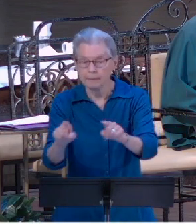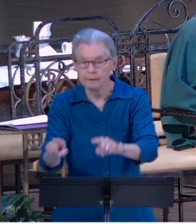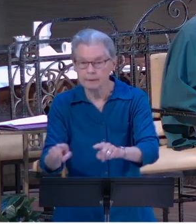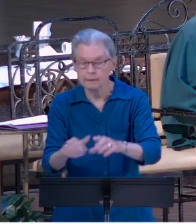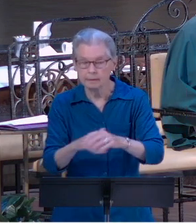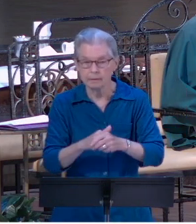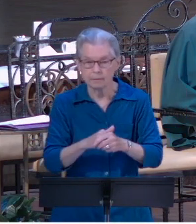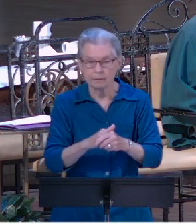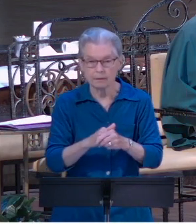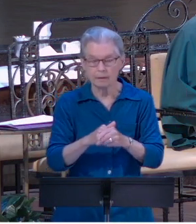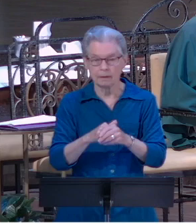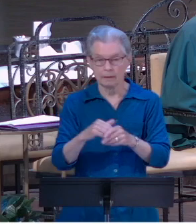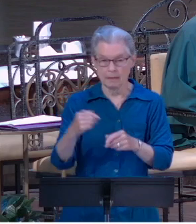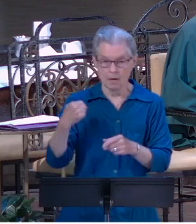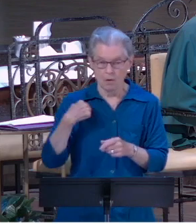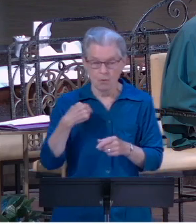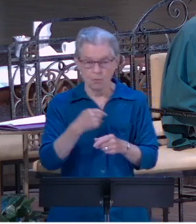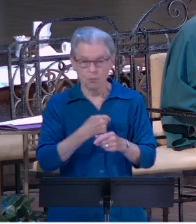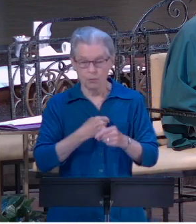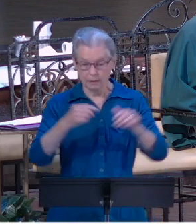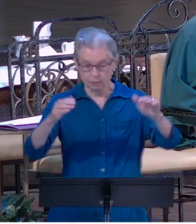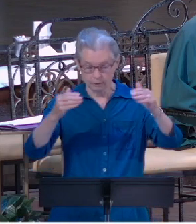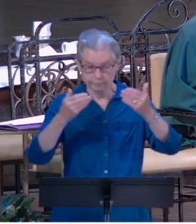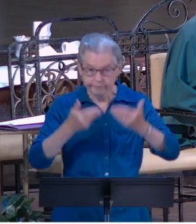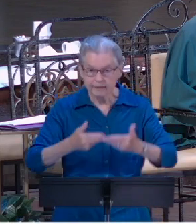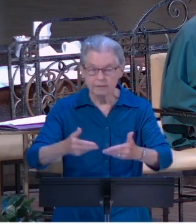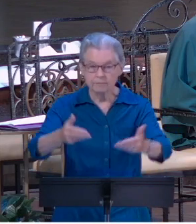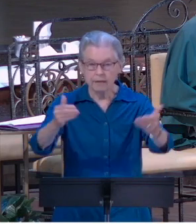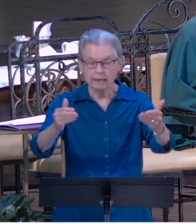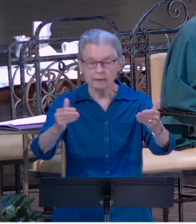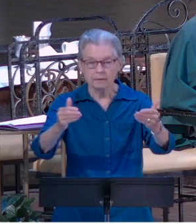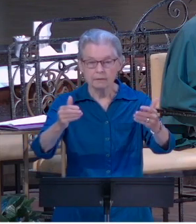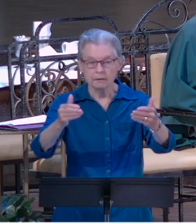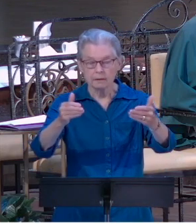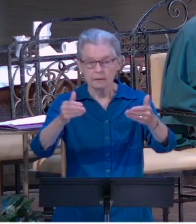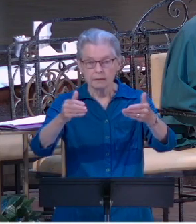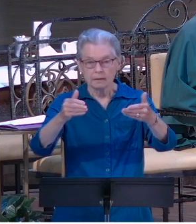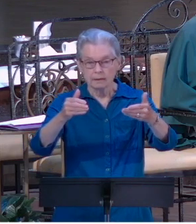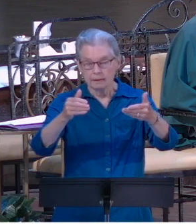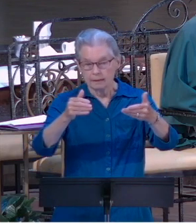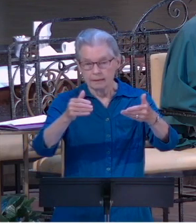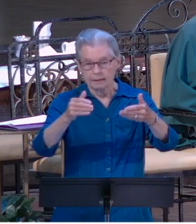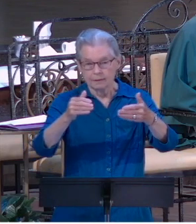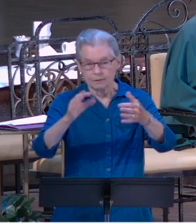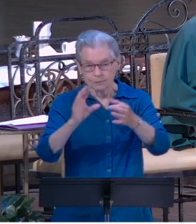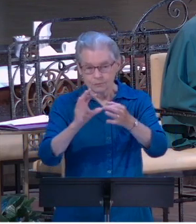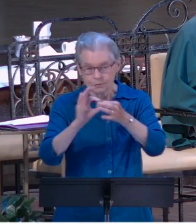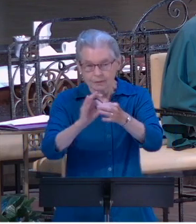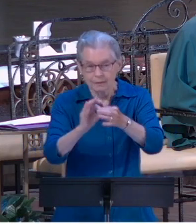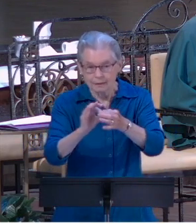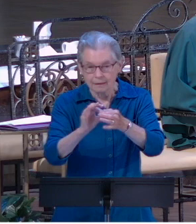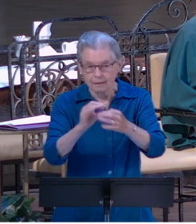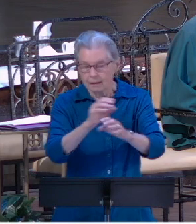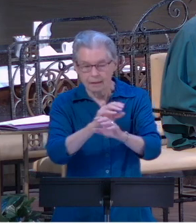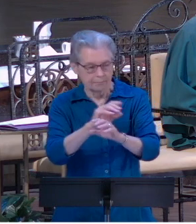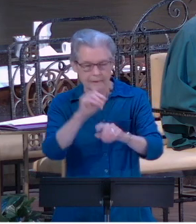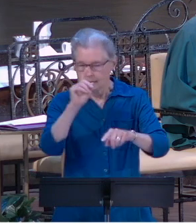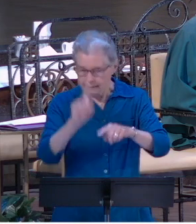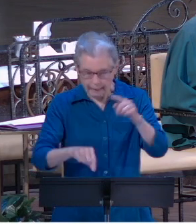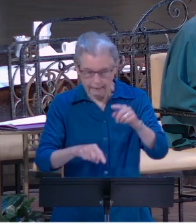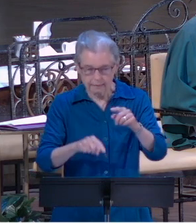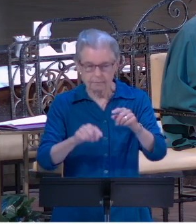our orientation, we were invited to accompany. No saving, no problem solving,